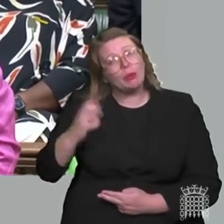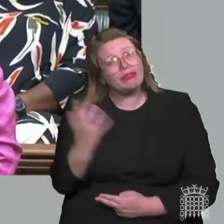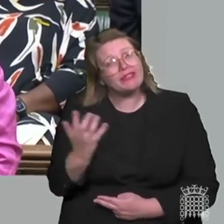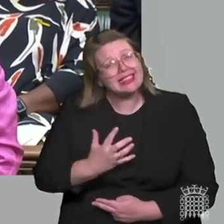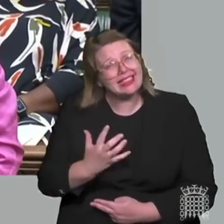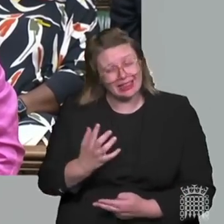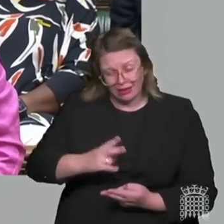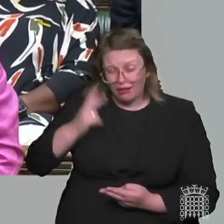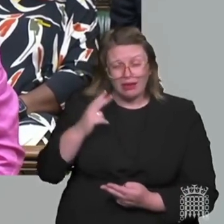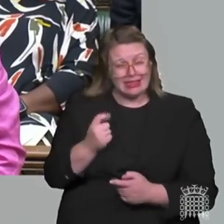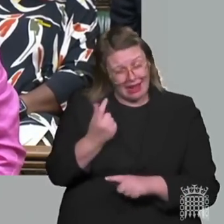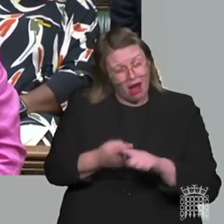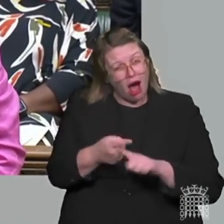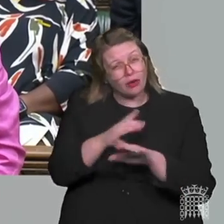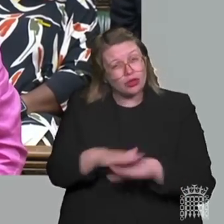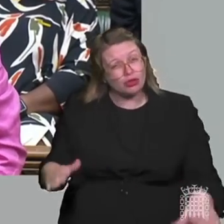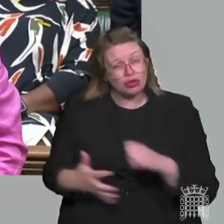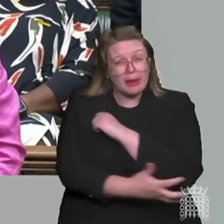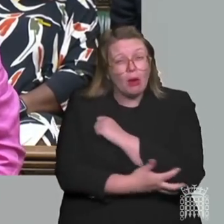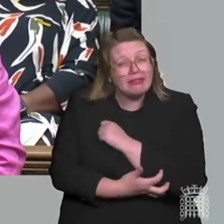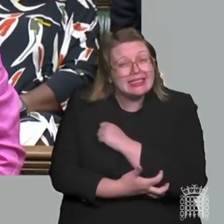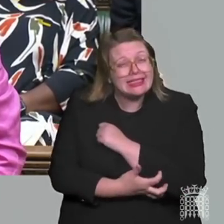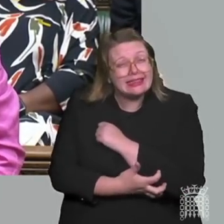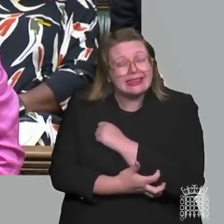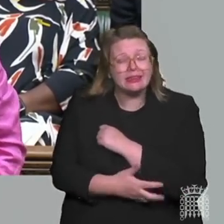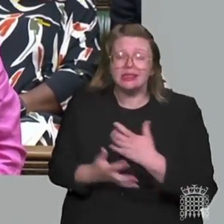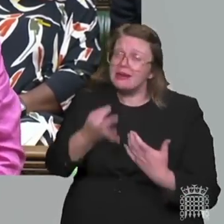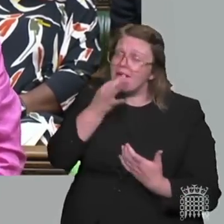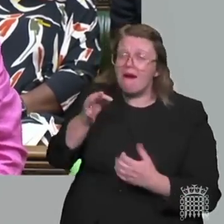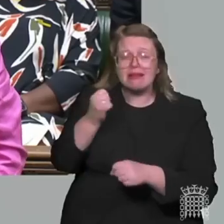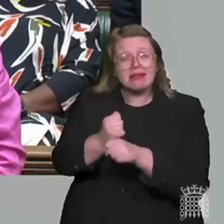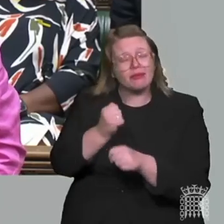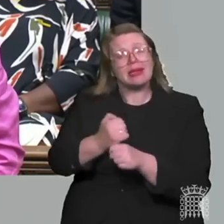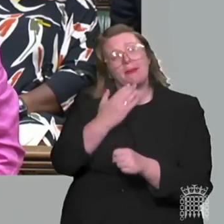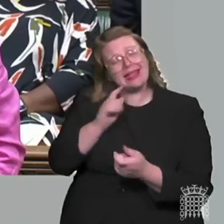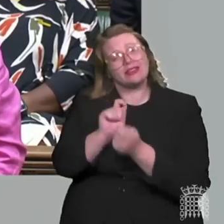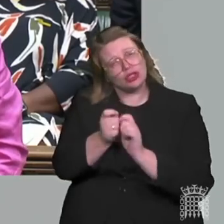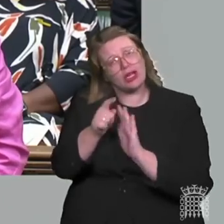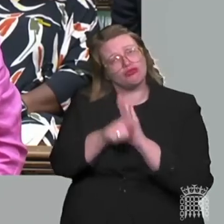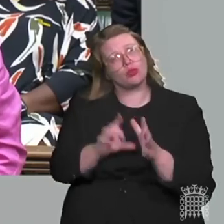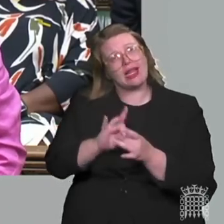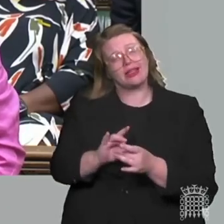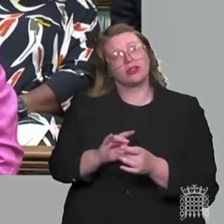Minister commit to scrapping the cruel and ineffectual two-child limit to